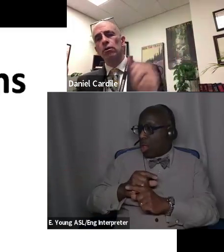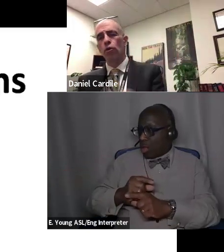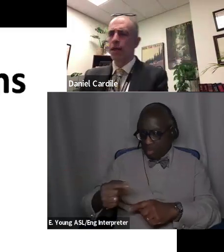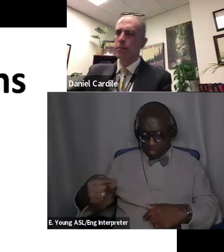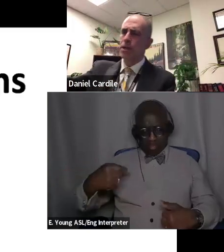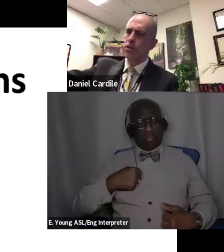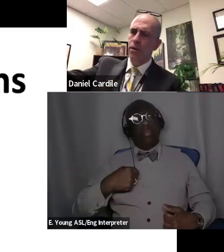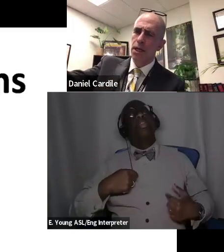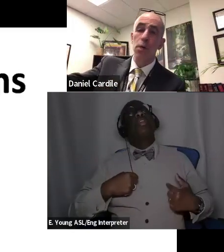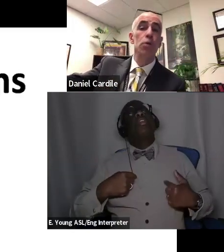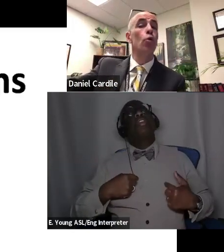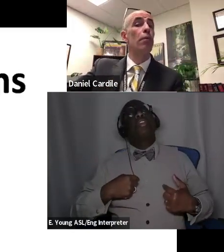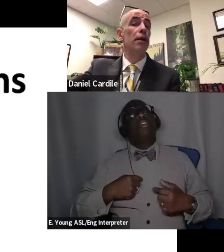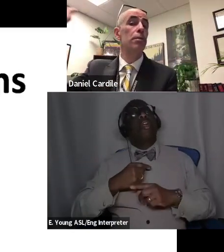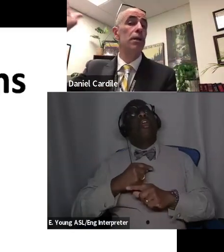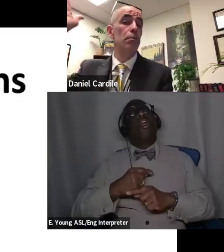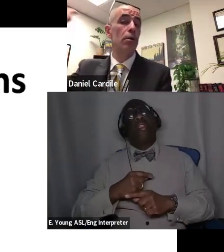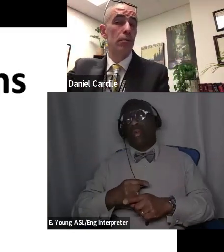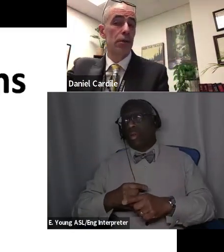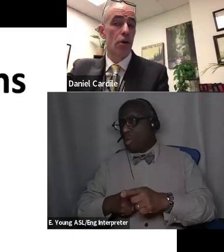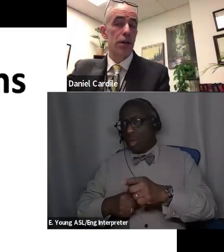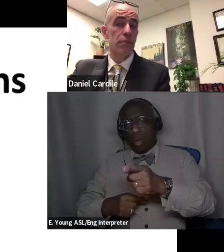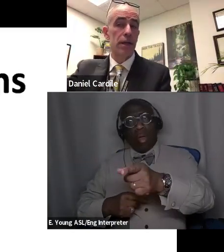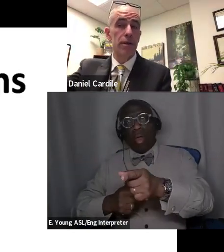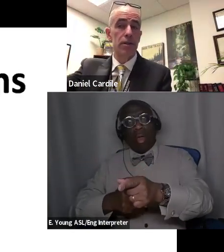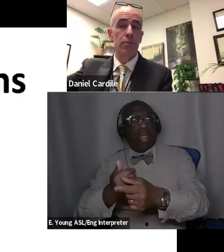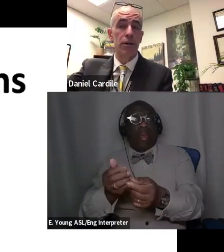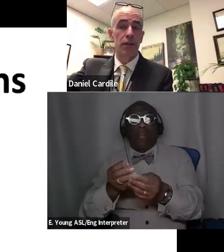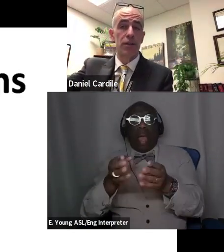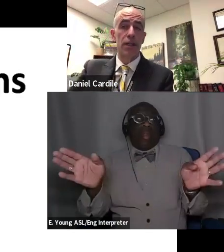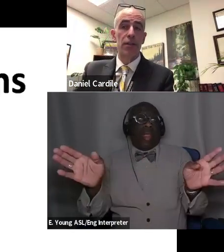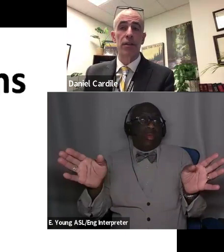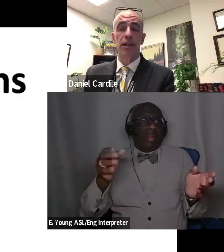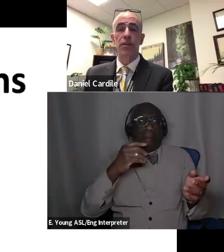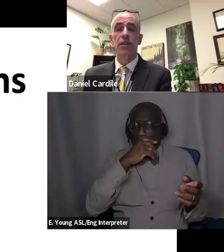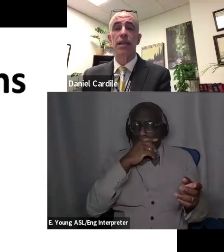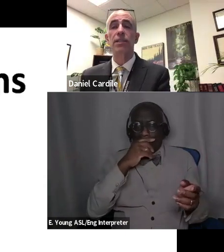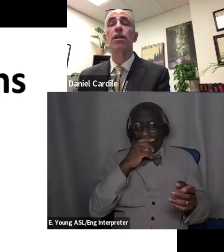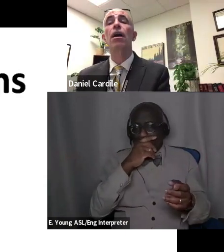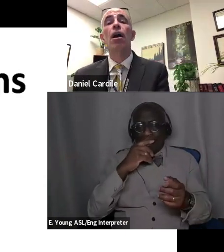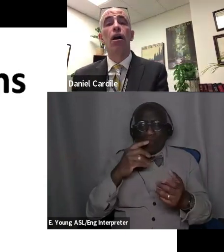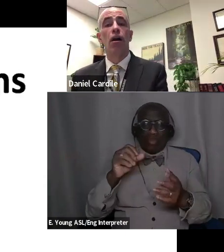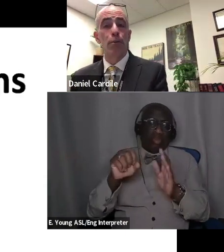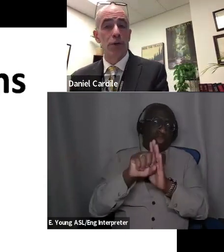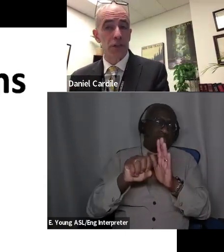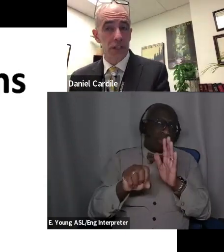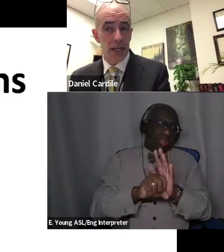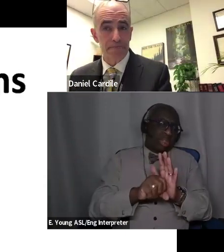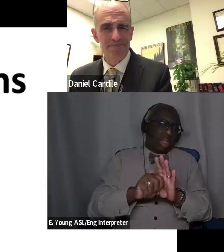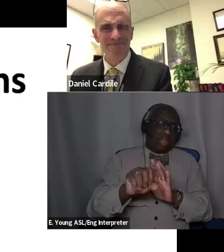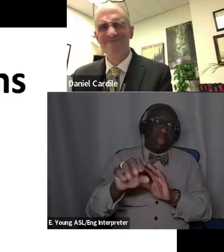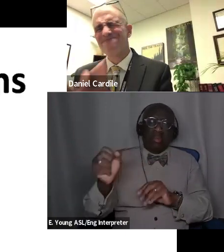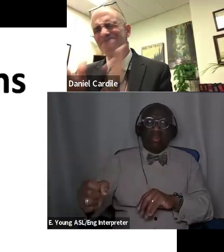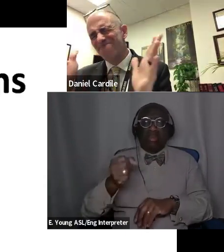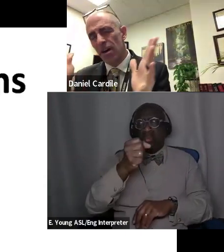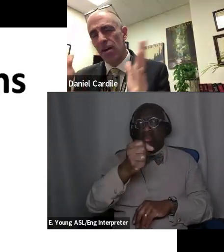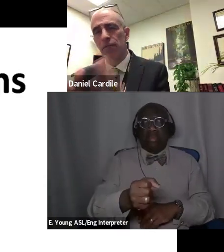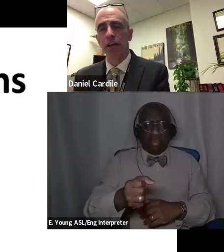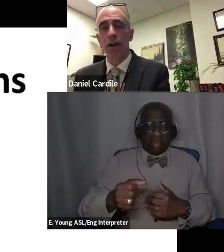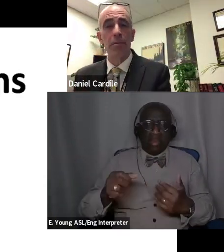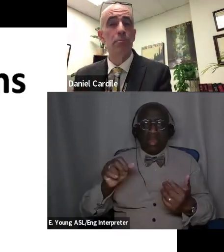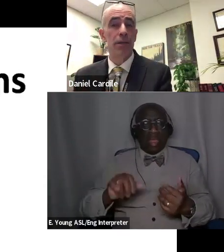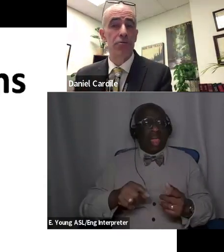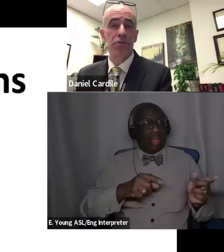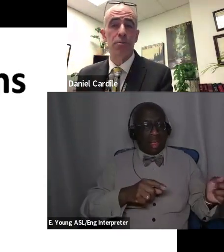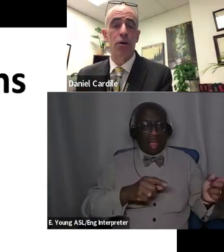me, or make it be somebody else, or make it be a public guardian. Make it be someone that the state puts in. Not